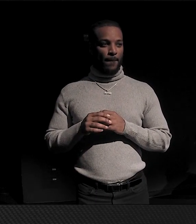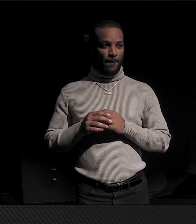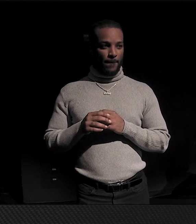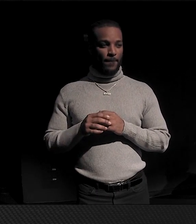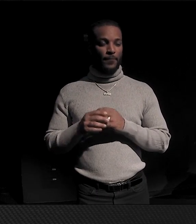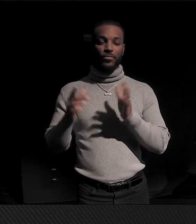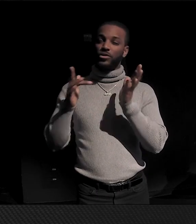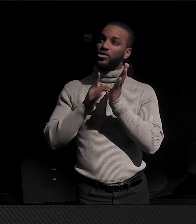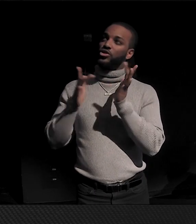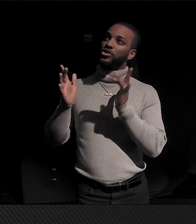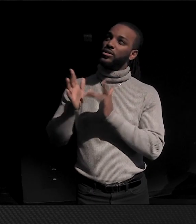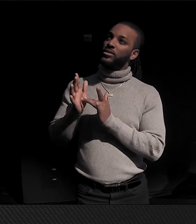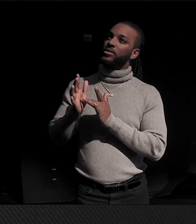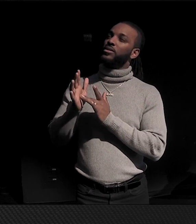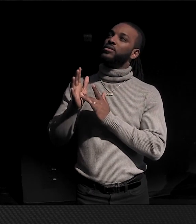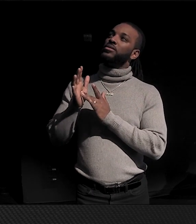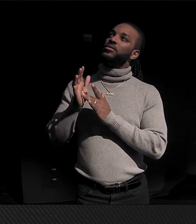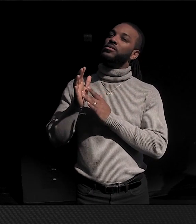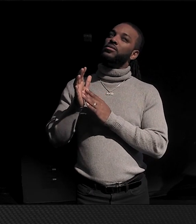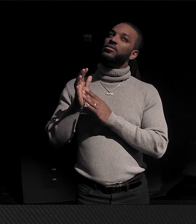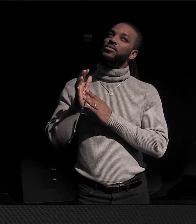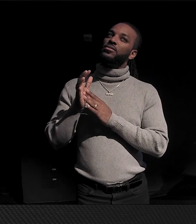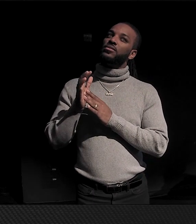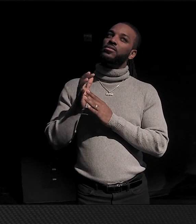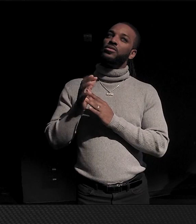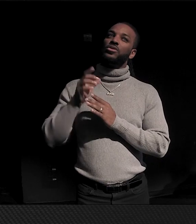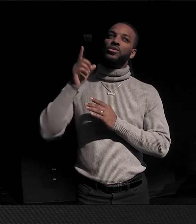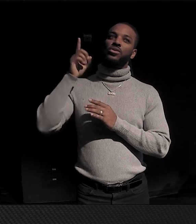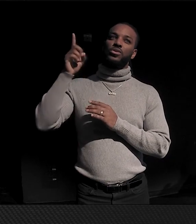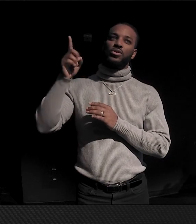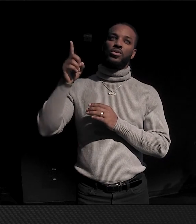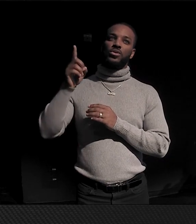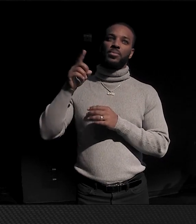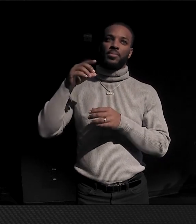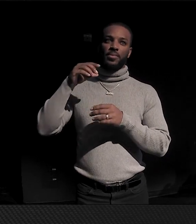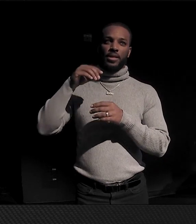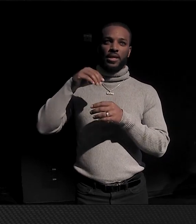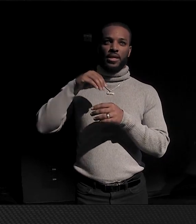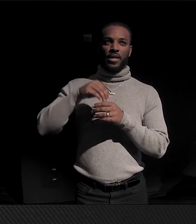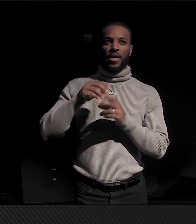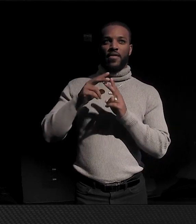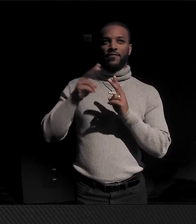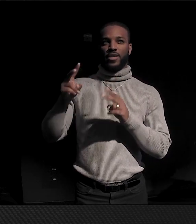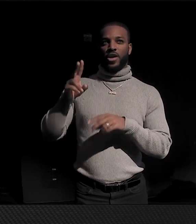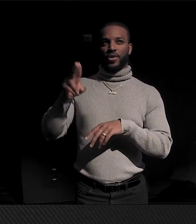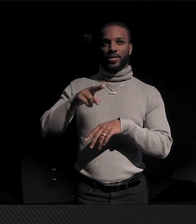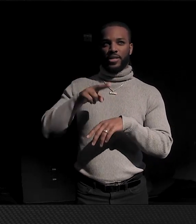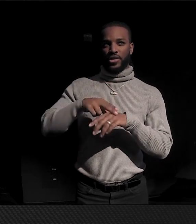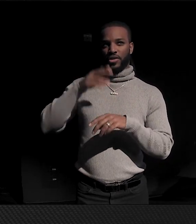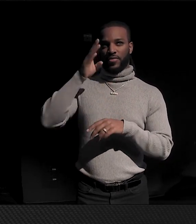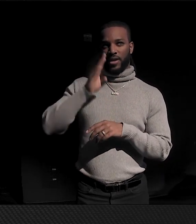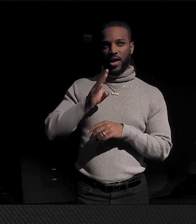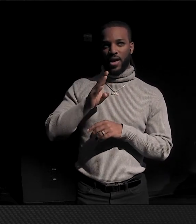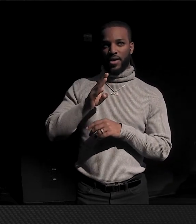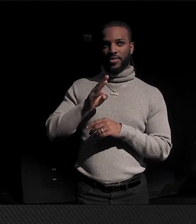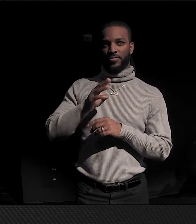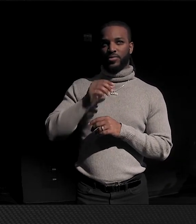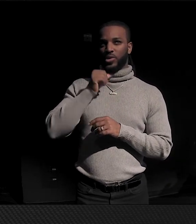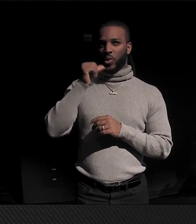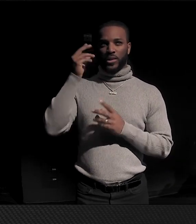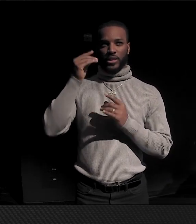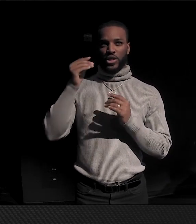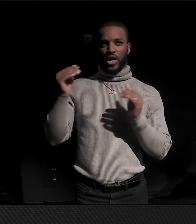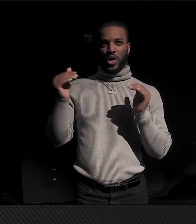Jesus, you being in very nature God, did not consider it equality with God, something to